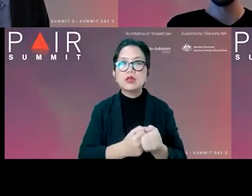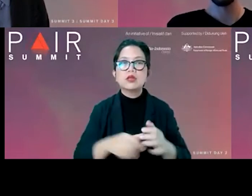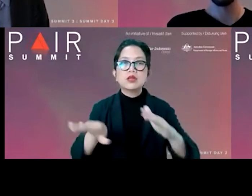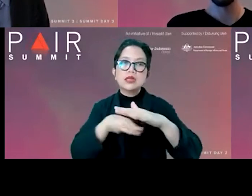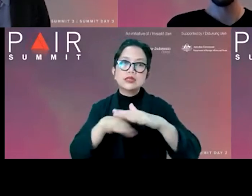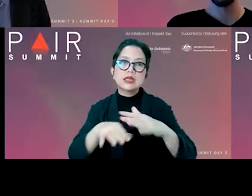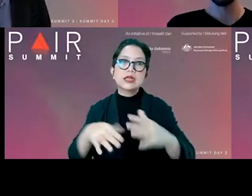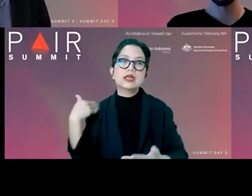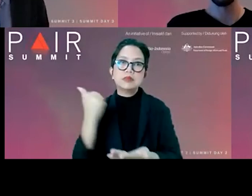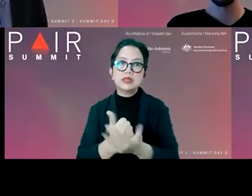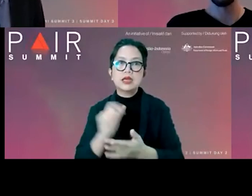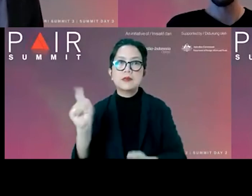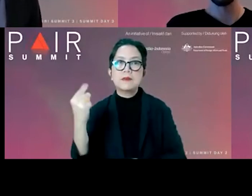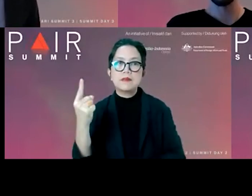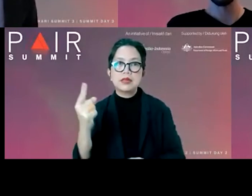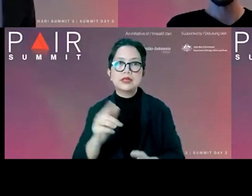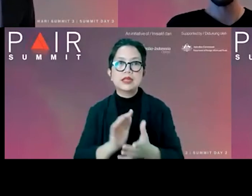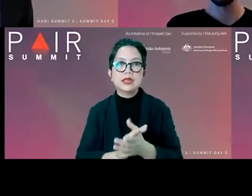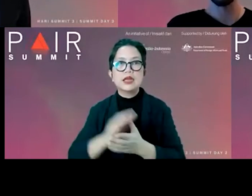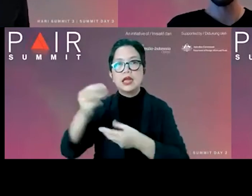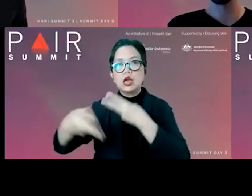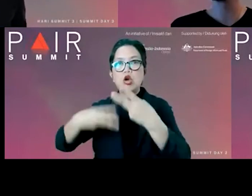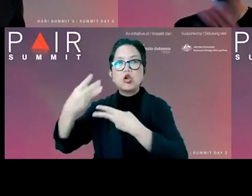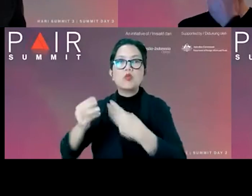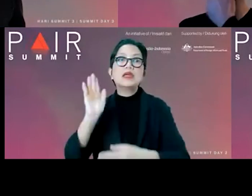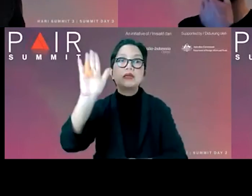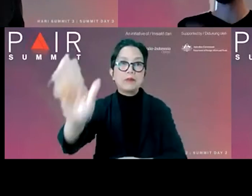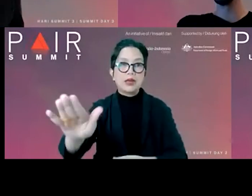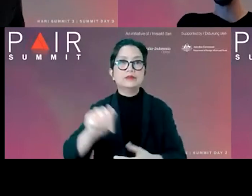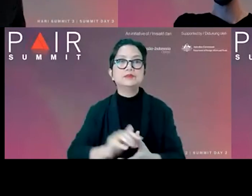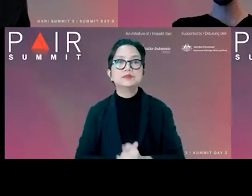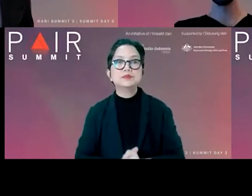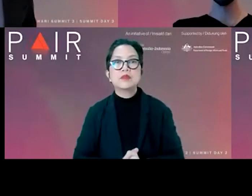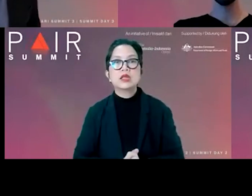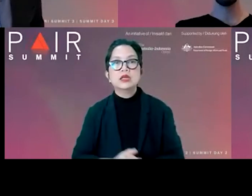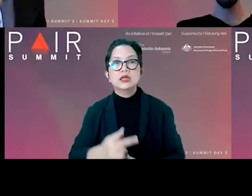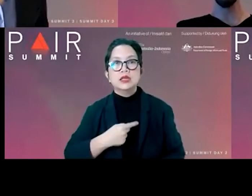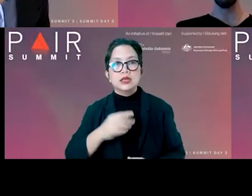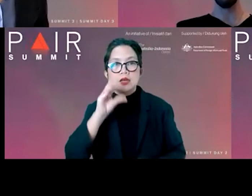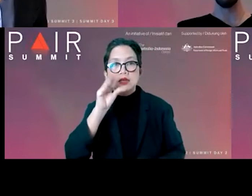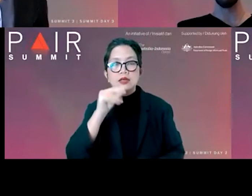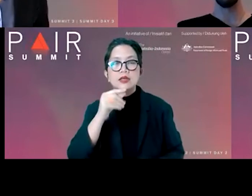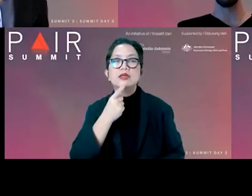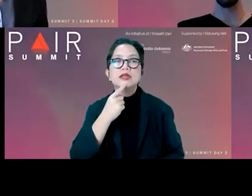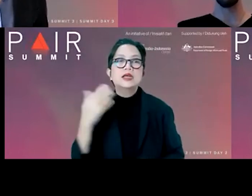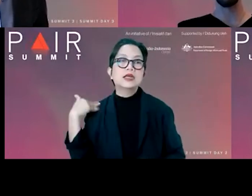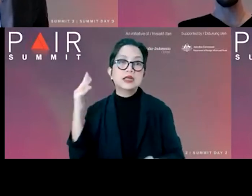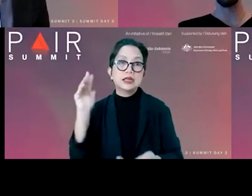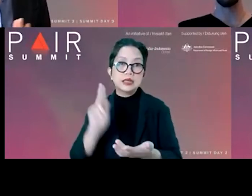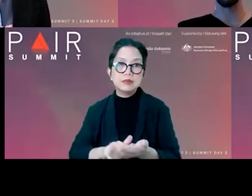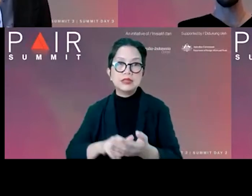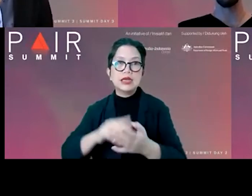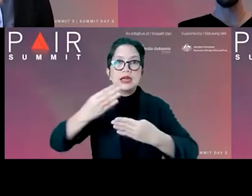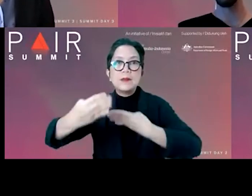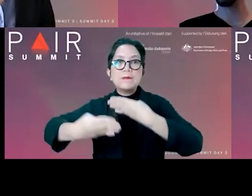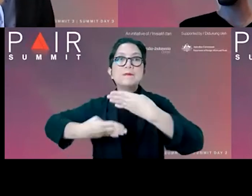forward. And speaking about business policy, how did business read the signs from government? I'm thinking more